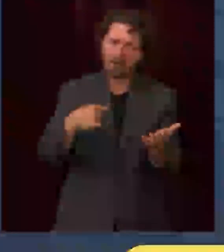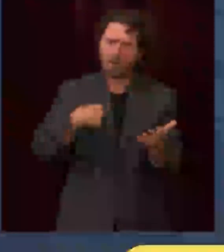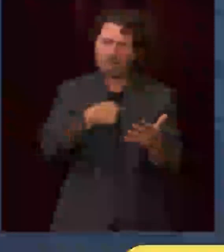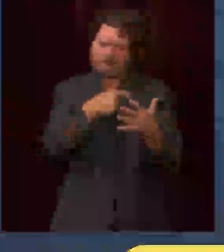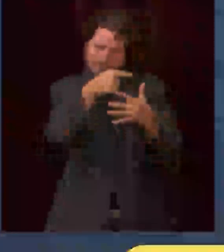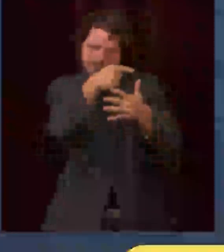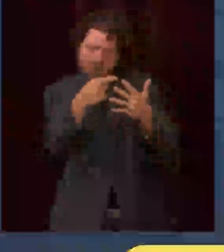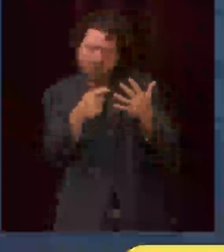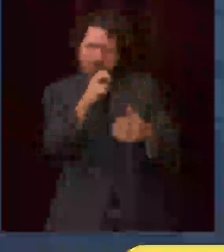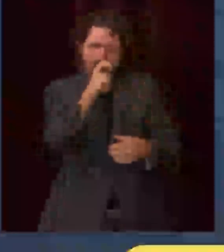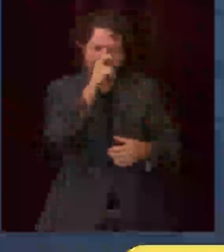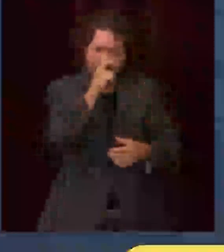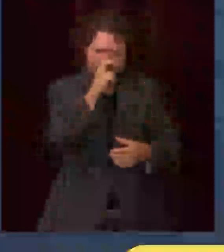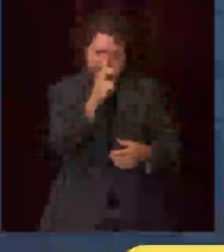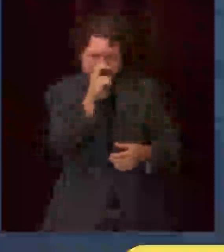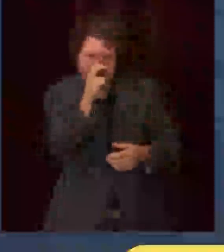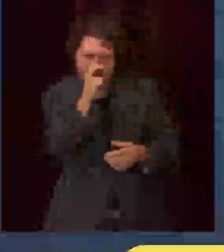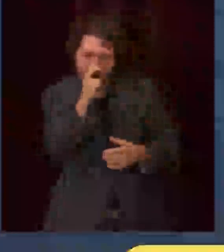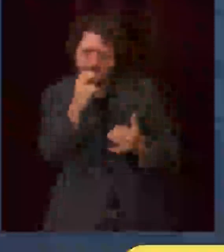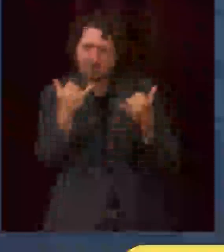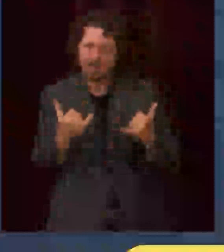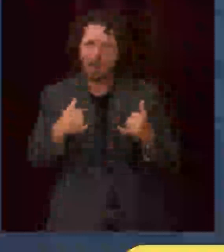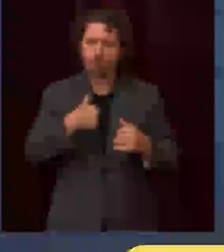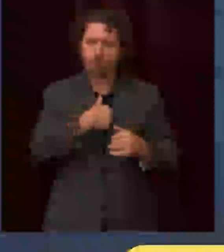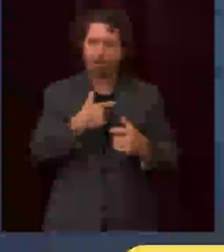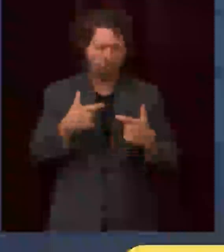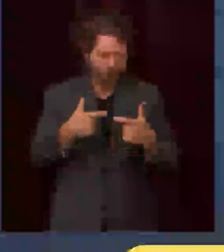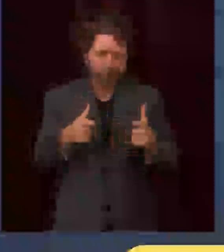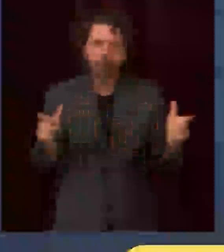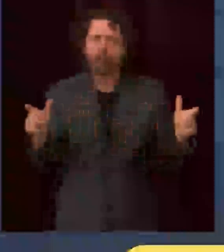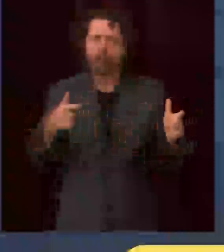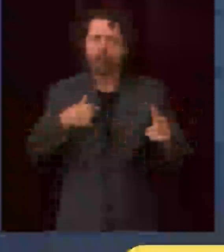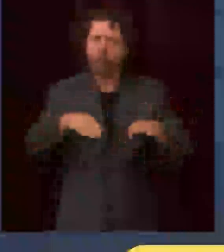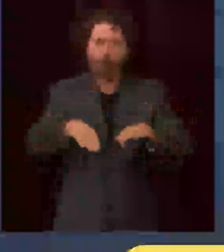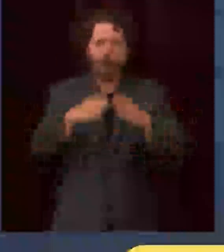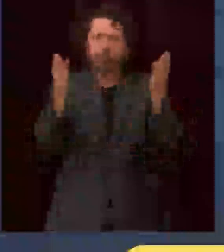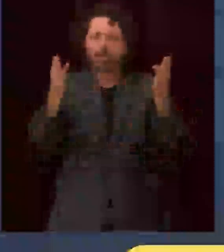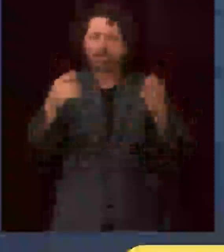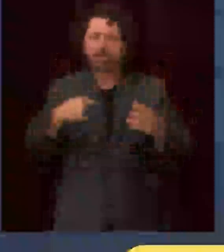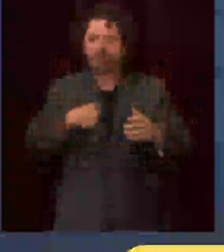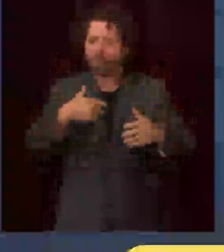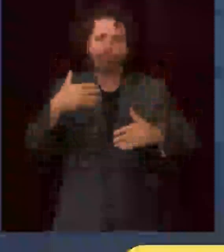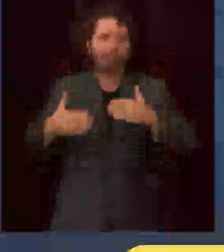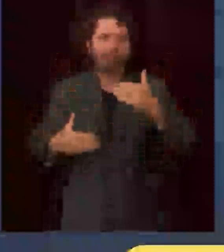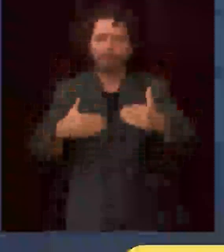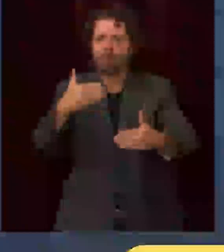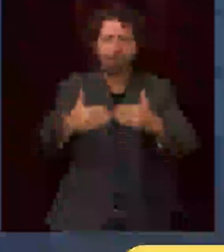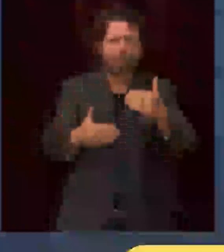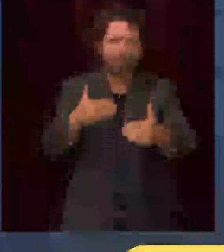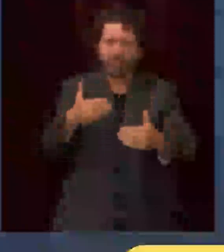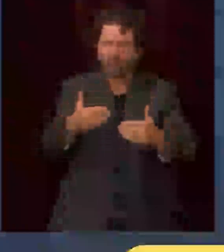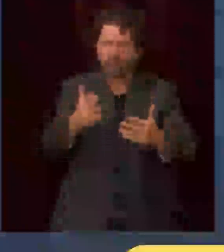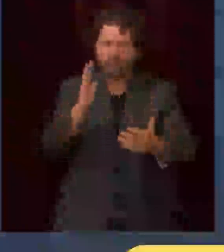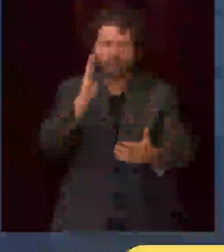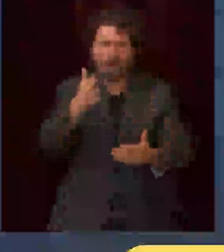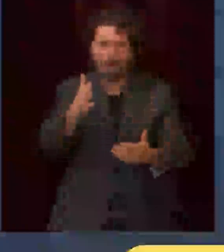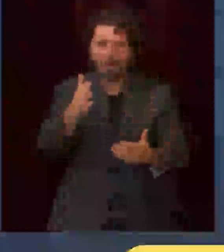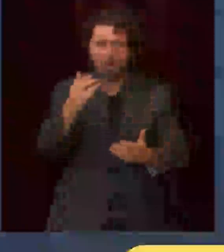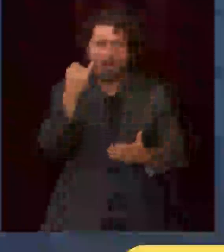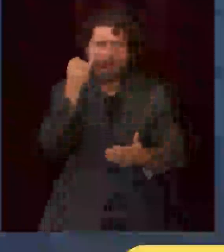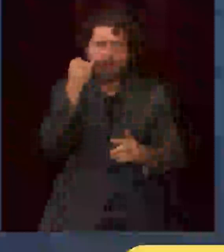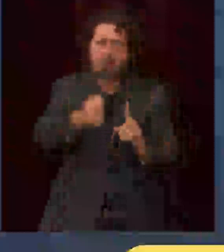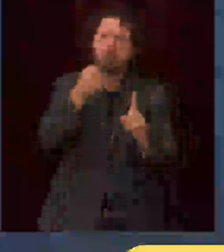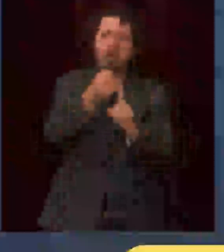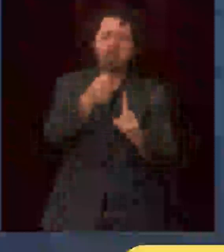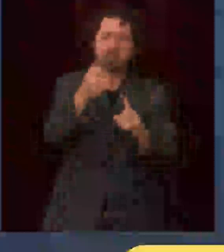back? What I would say is that this is, I'm sorry, did you have